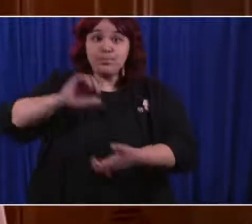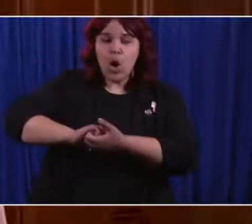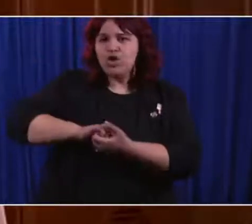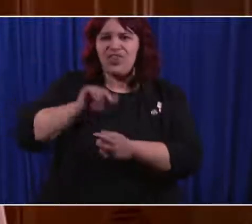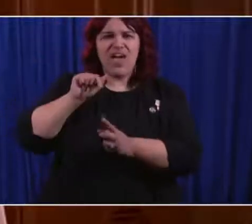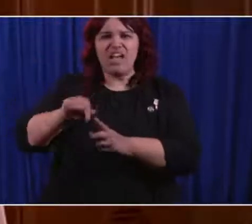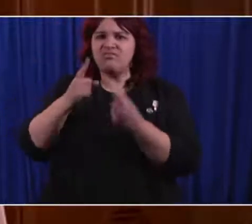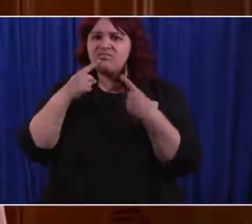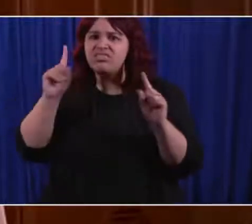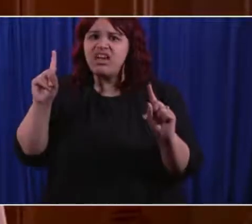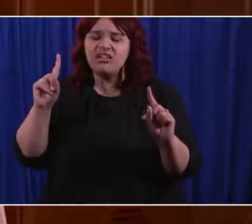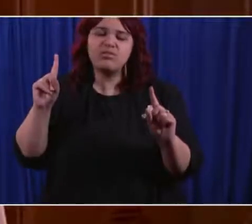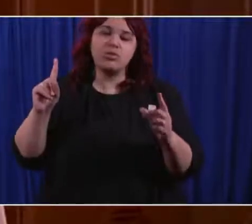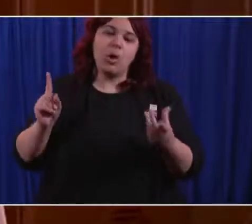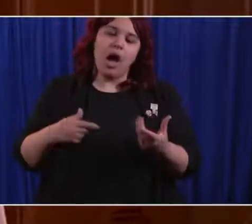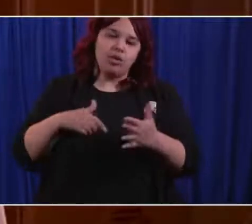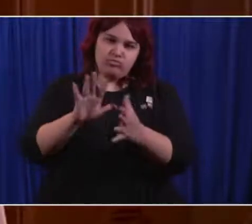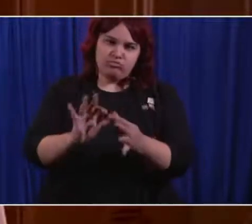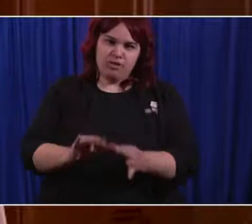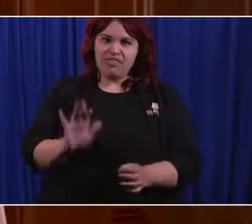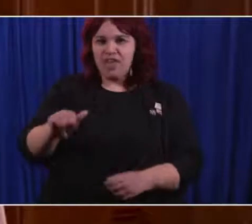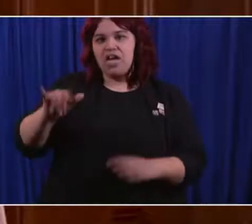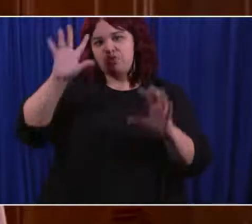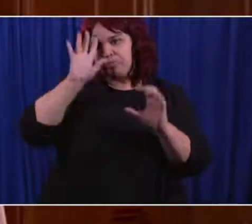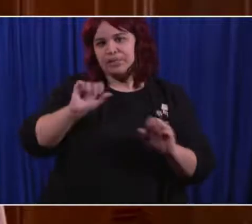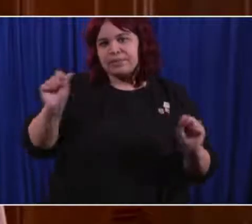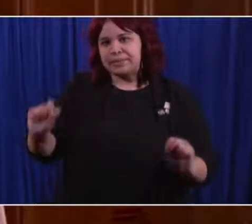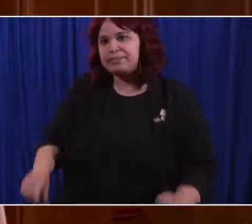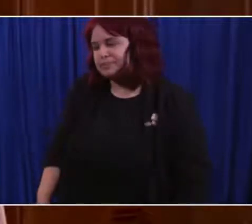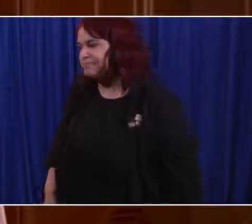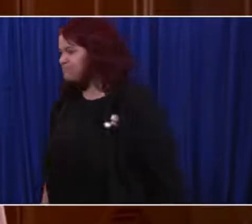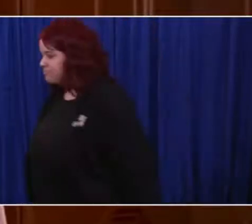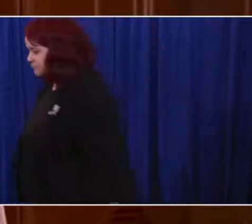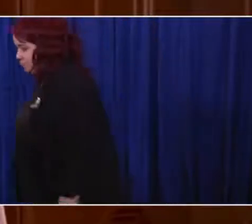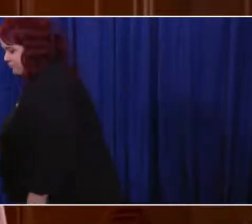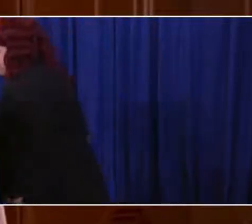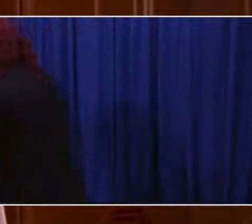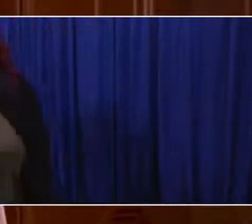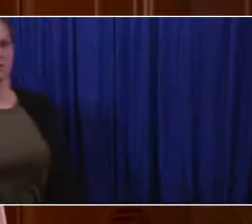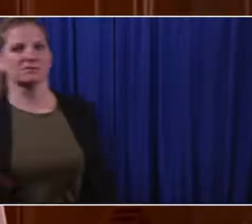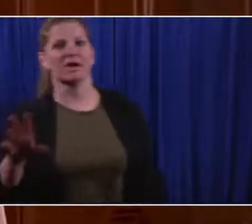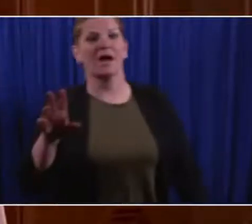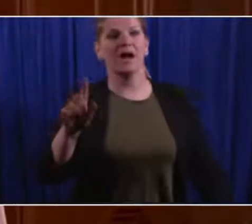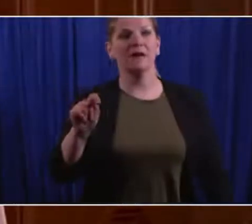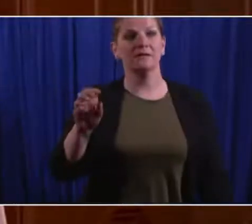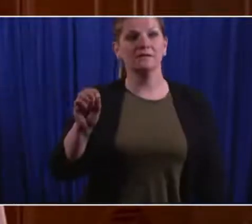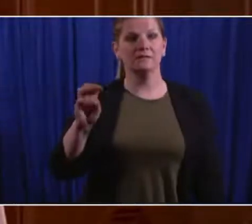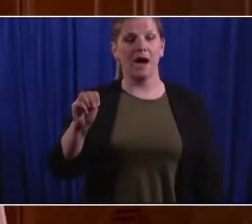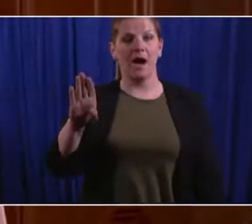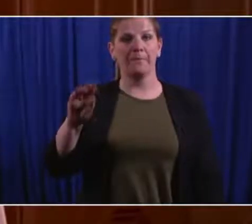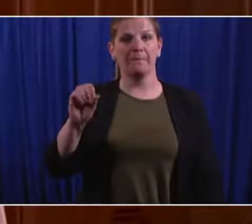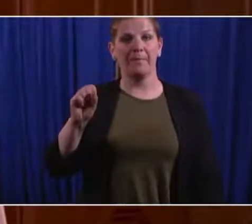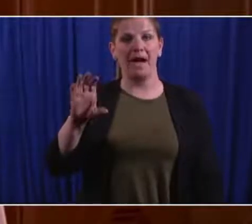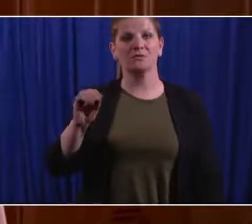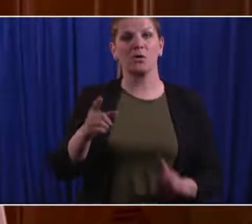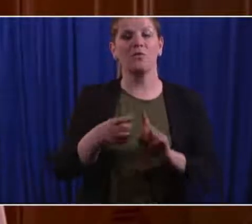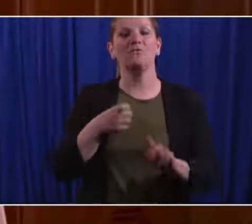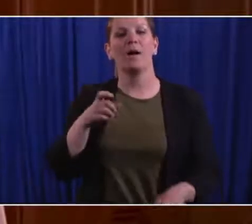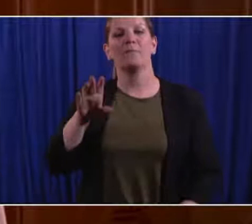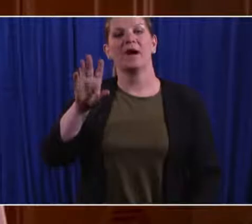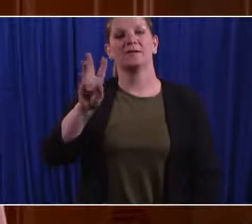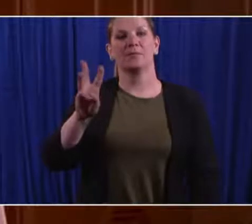Next question is from Tom Bosco at WSYX in Columbus. Hi, Governor. You spoke